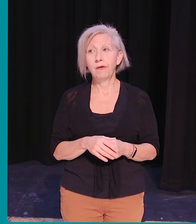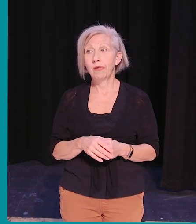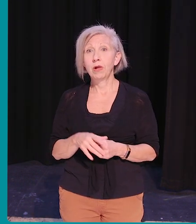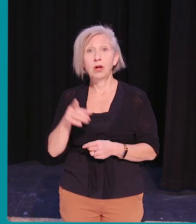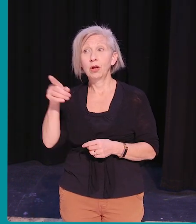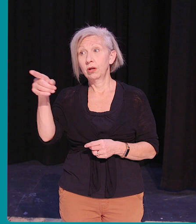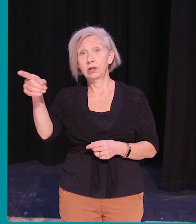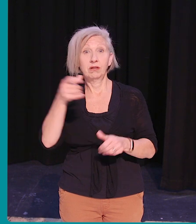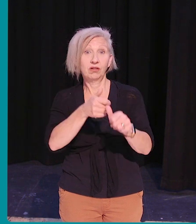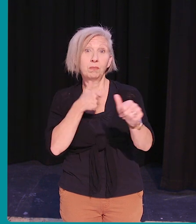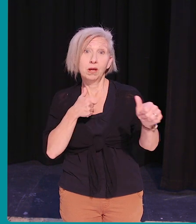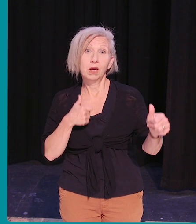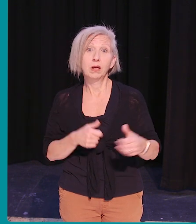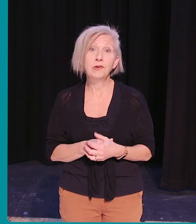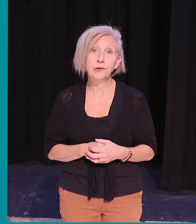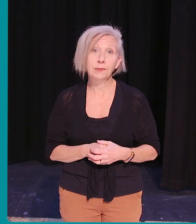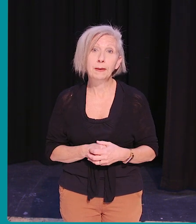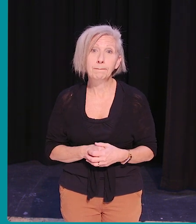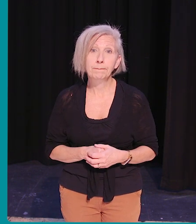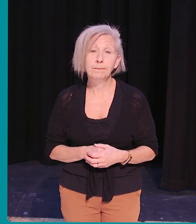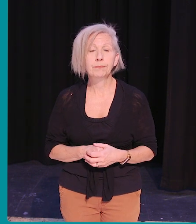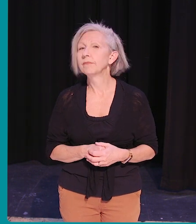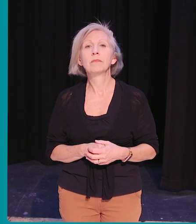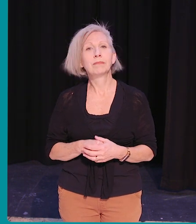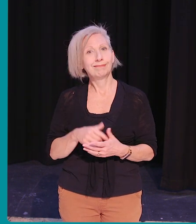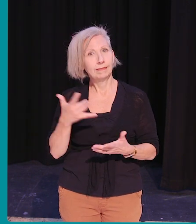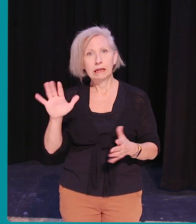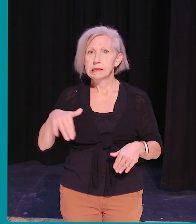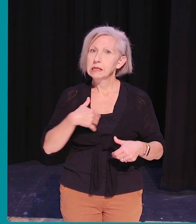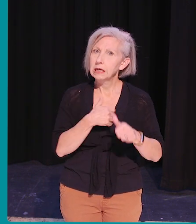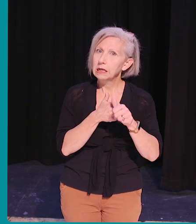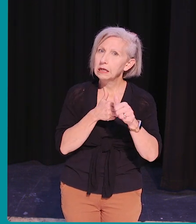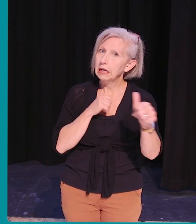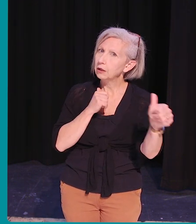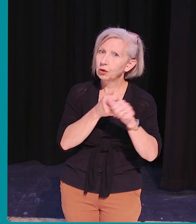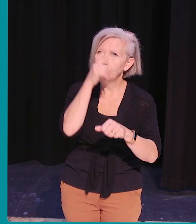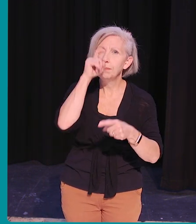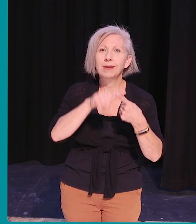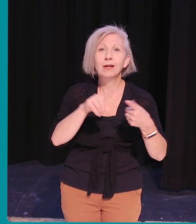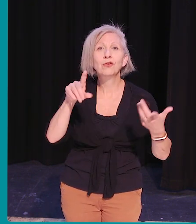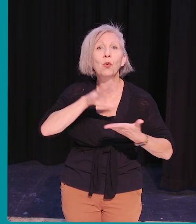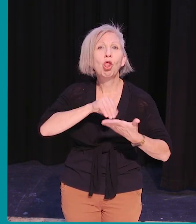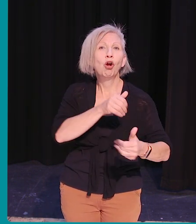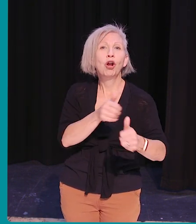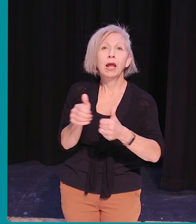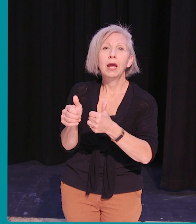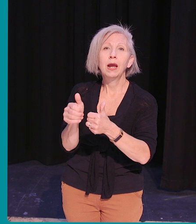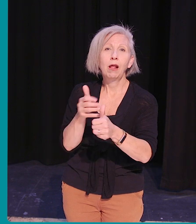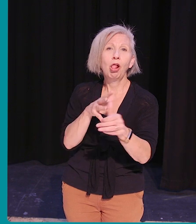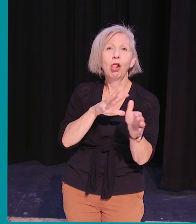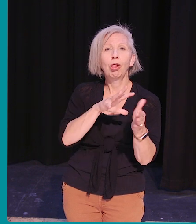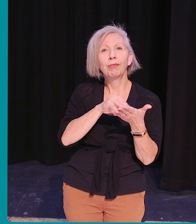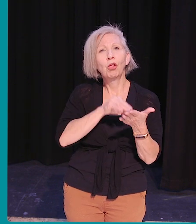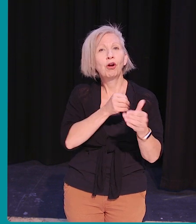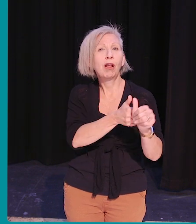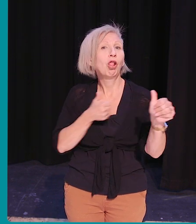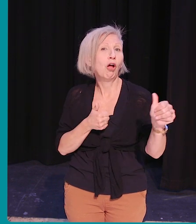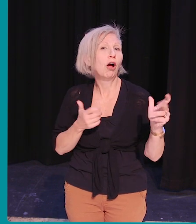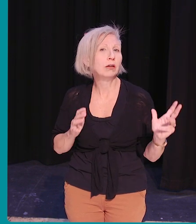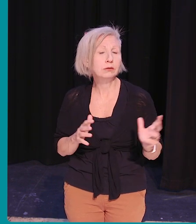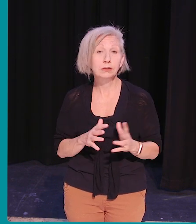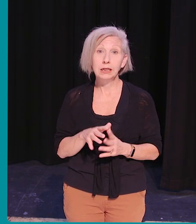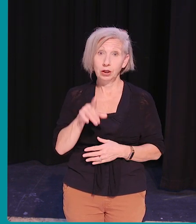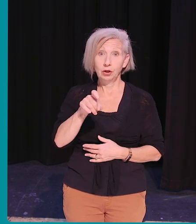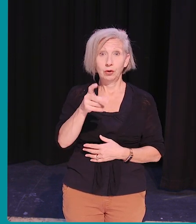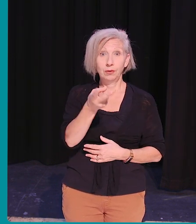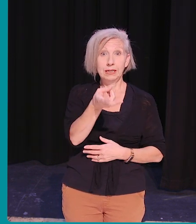You're behind, Jerry. So we got to catch you up because learning loss, right? So what you need, Jerry, is you need to sit in